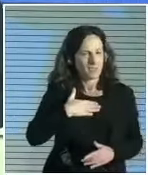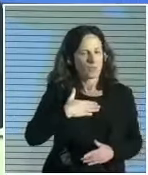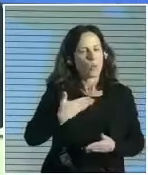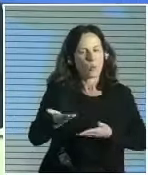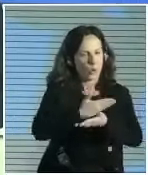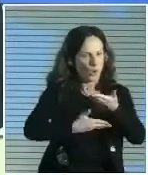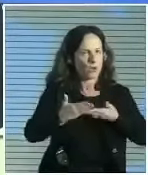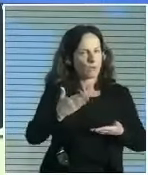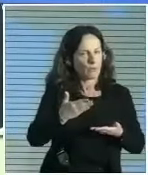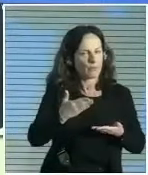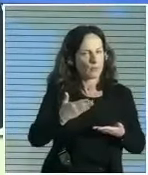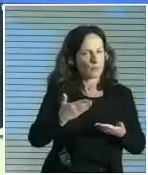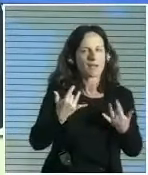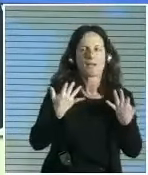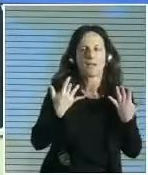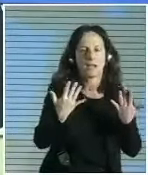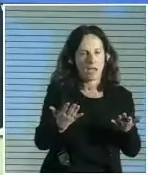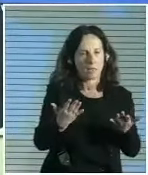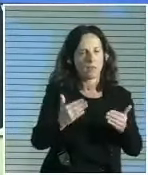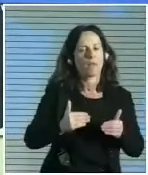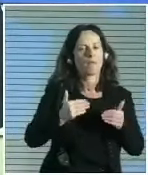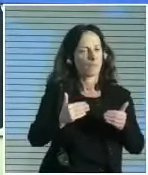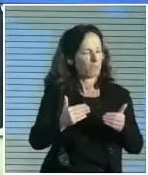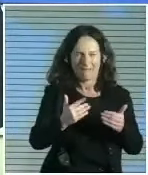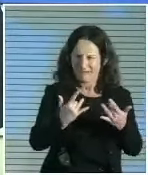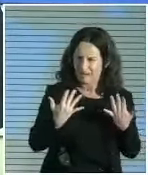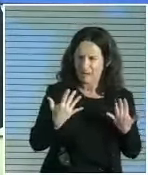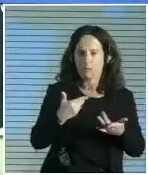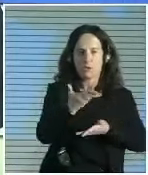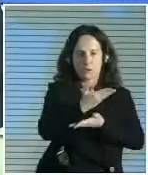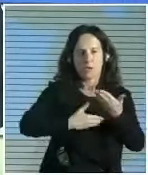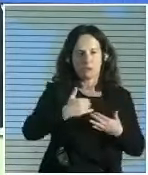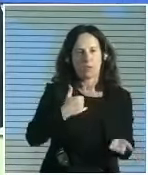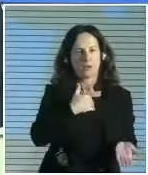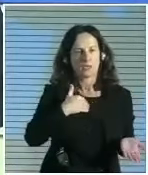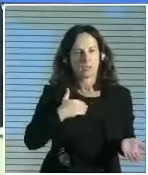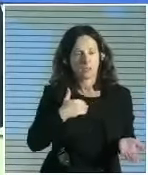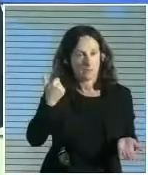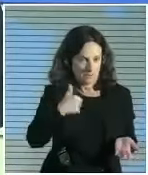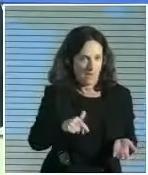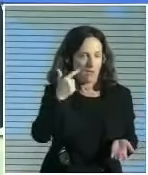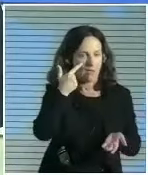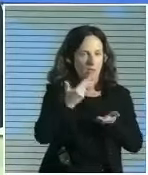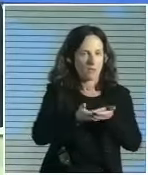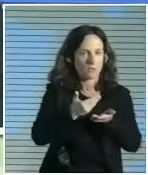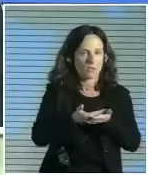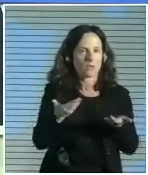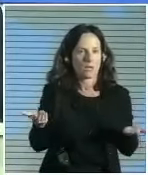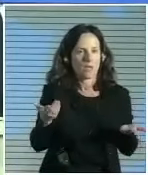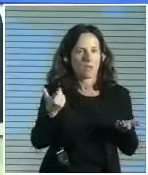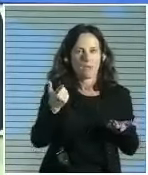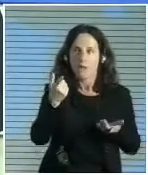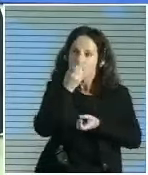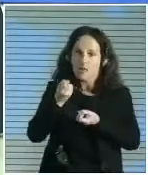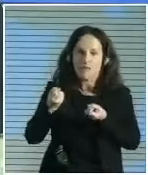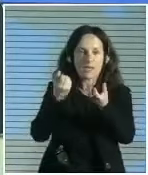as demonstrate the collective endorsement with the Glasgow Declaration. So we think that we are ready. We have to jump